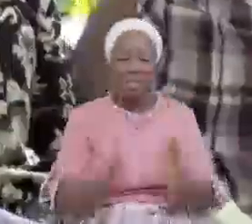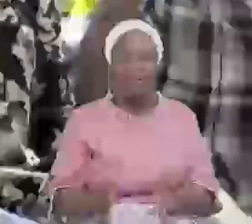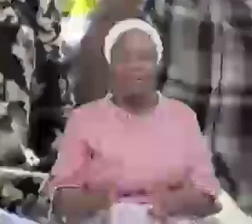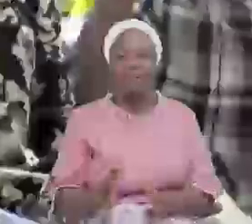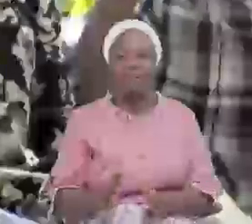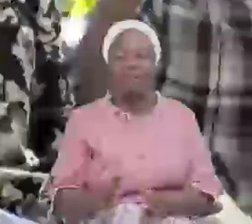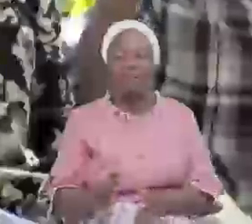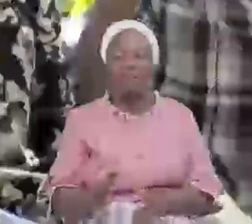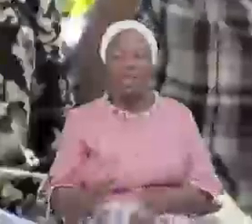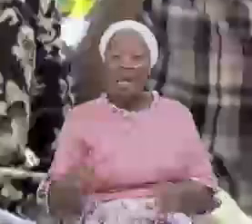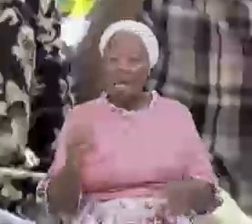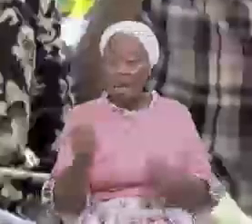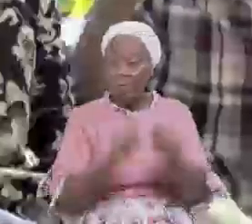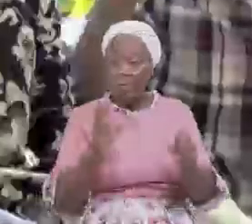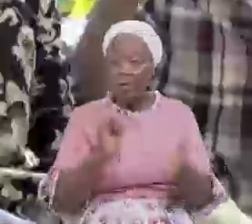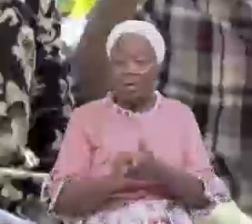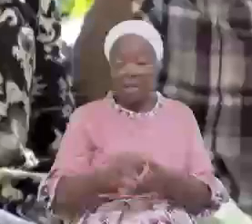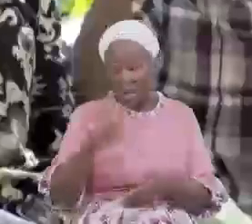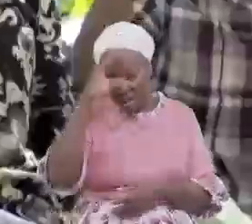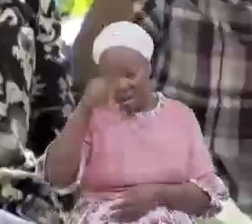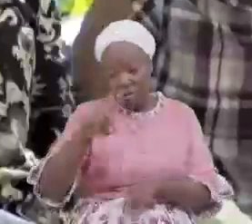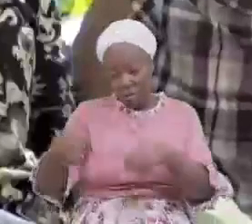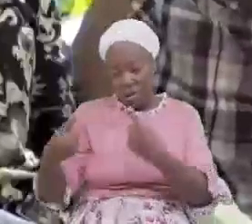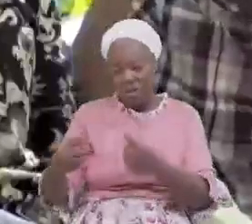Everywhere he went, sin was there.